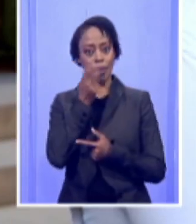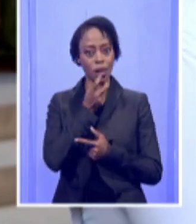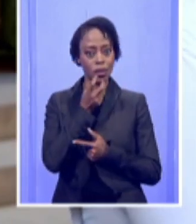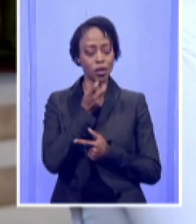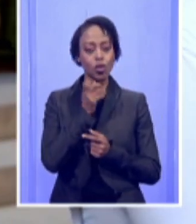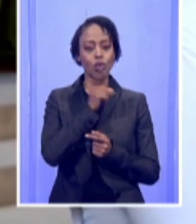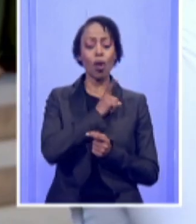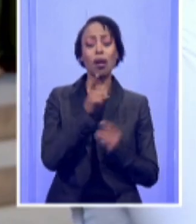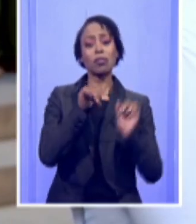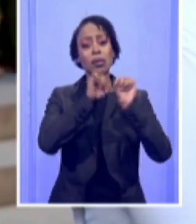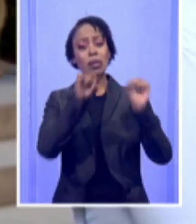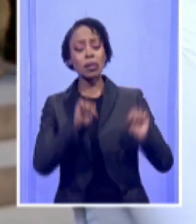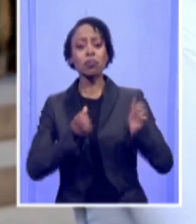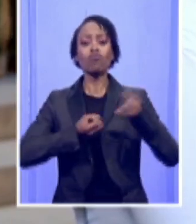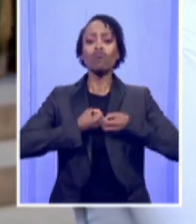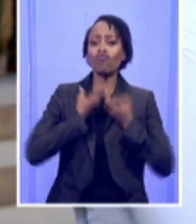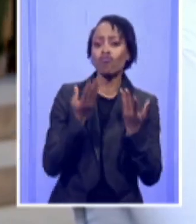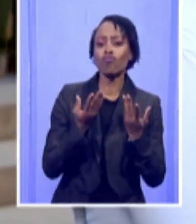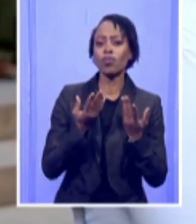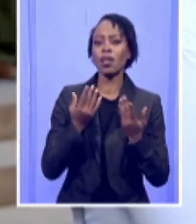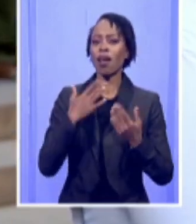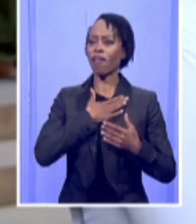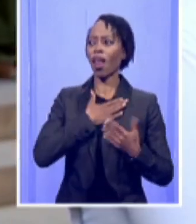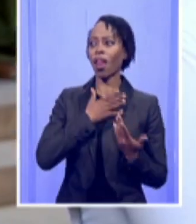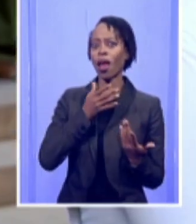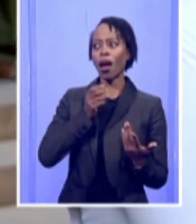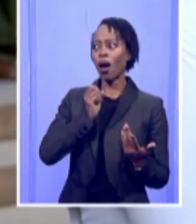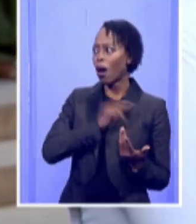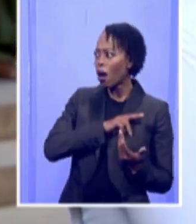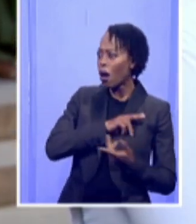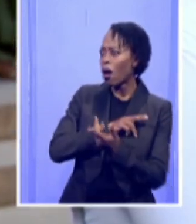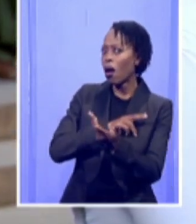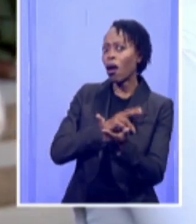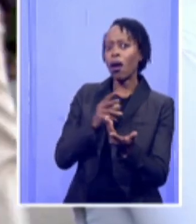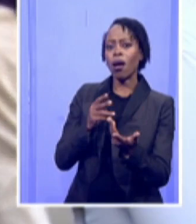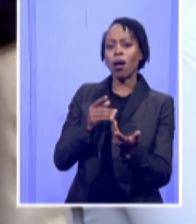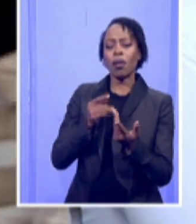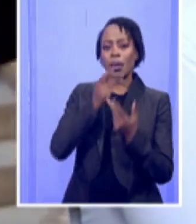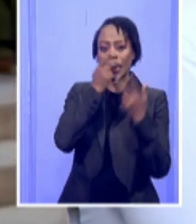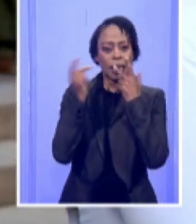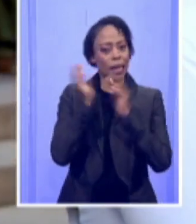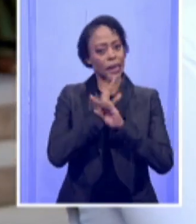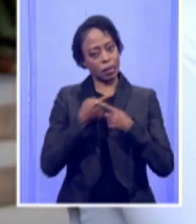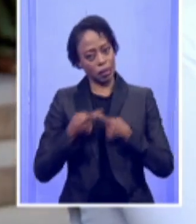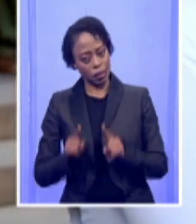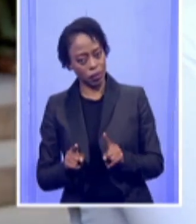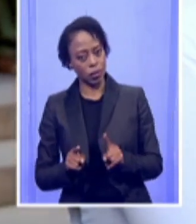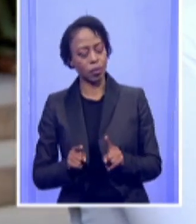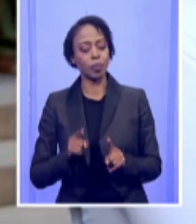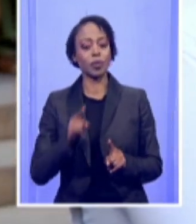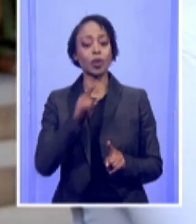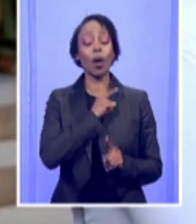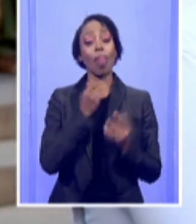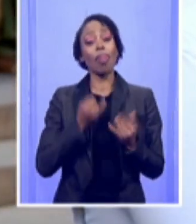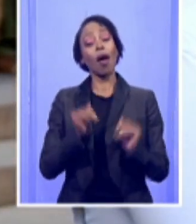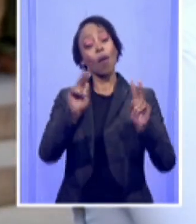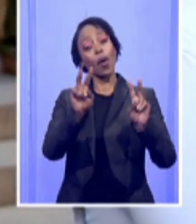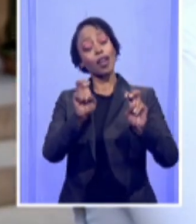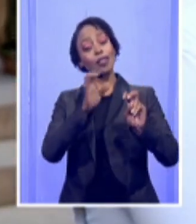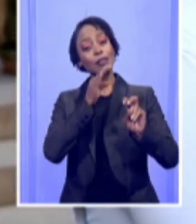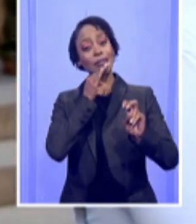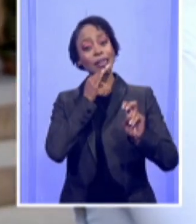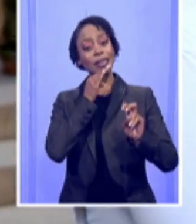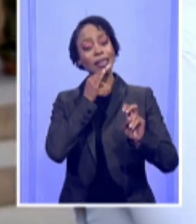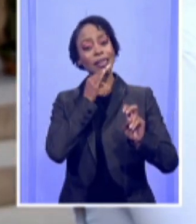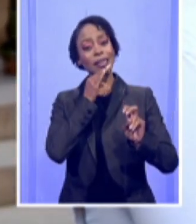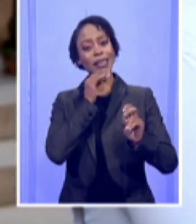will say things that offend each other. That does not mean that it's hate speech. The difference between offensive speech, when the question is whether does offensive speech